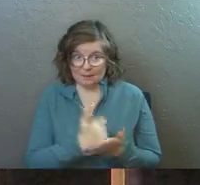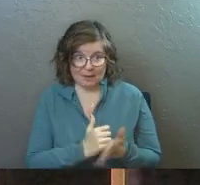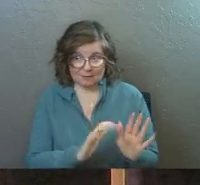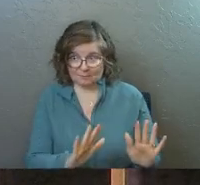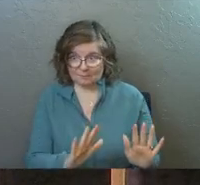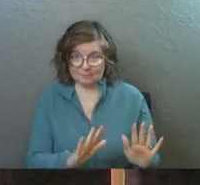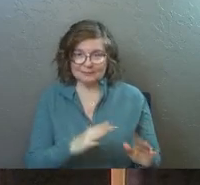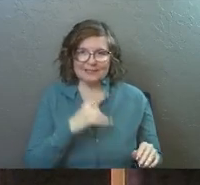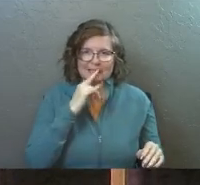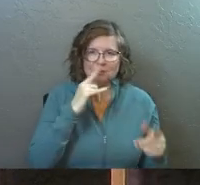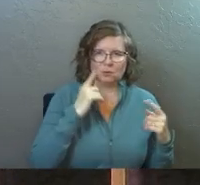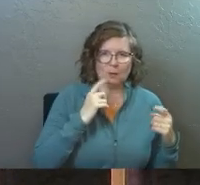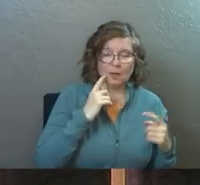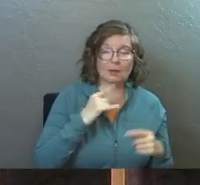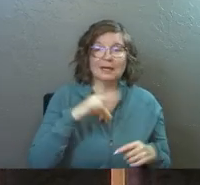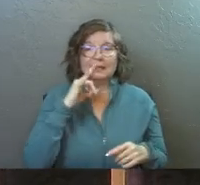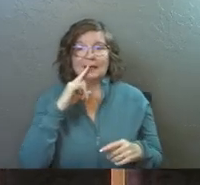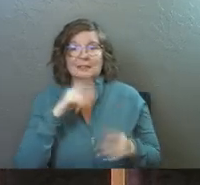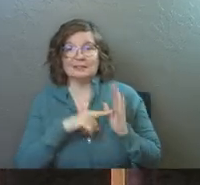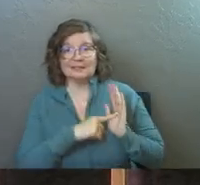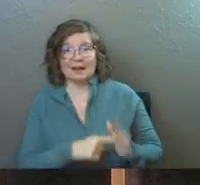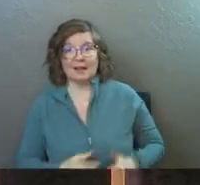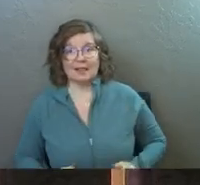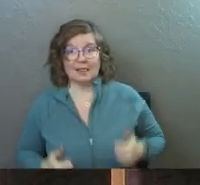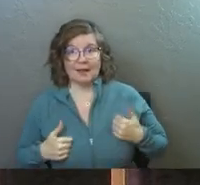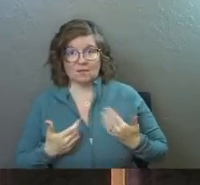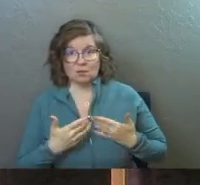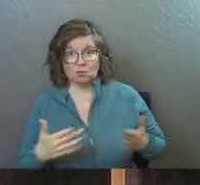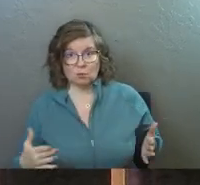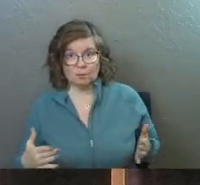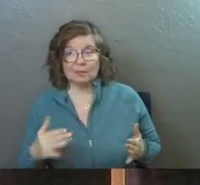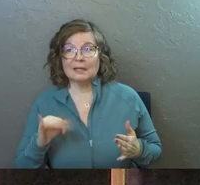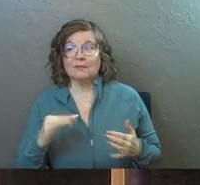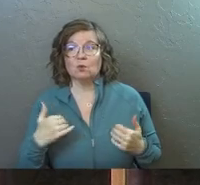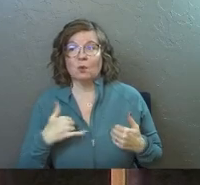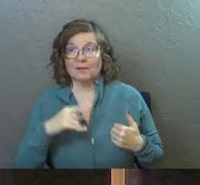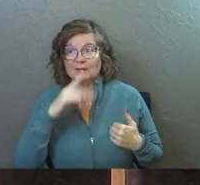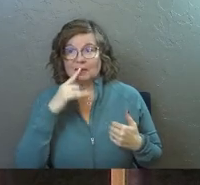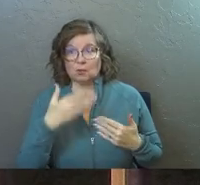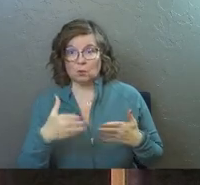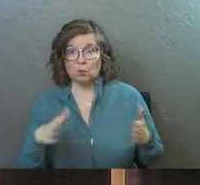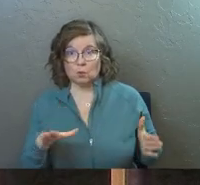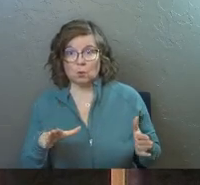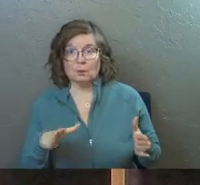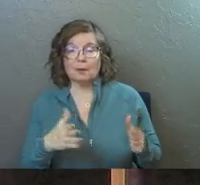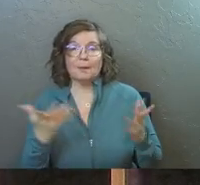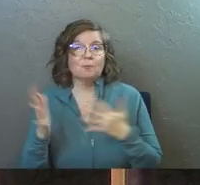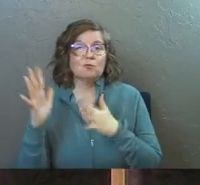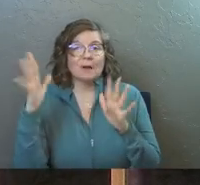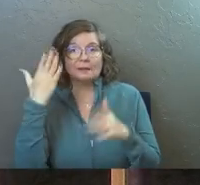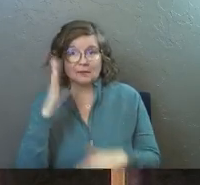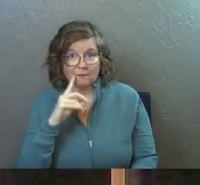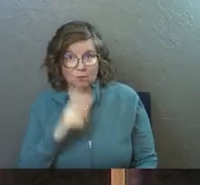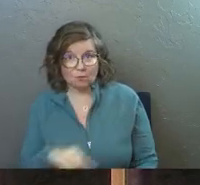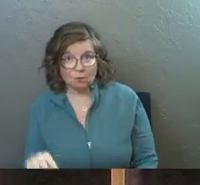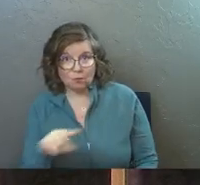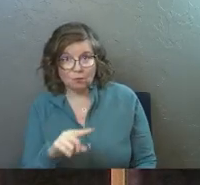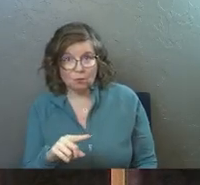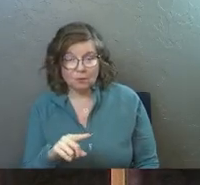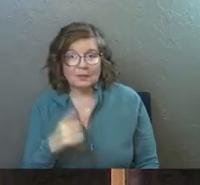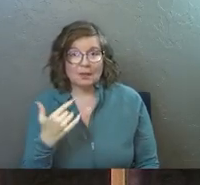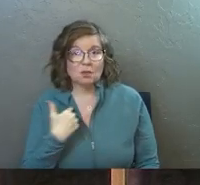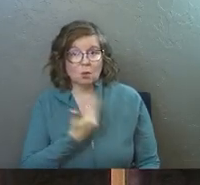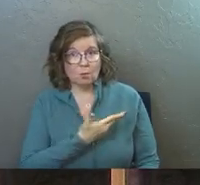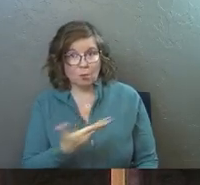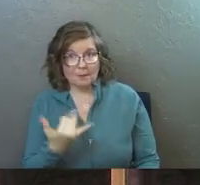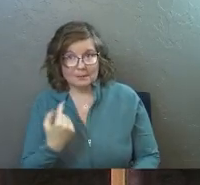Amen. Kids are a sign of life in this room. If you've got kids in this room, praise God. Praise God that